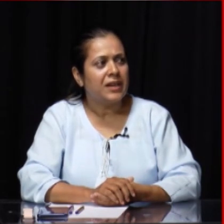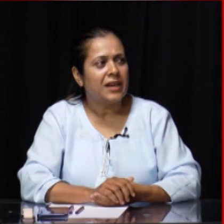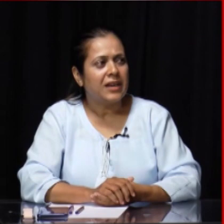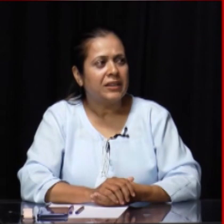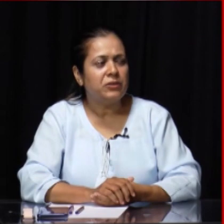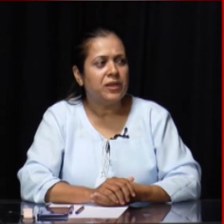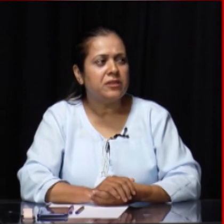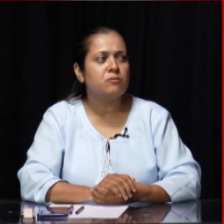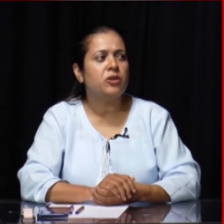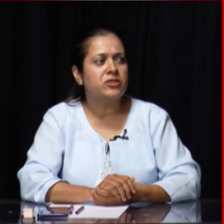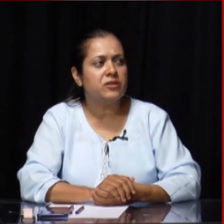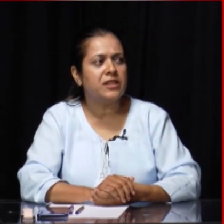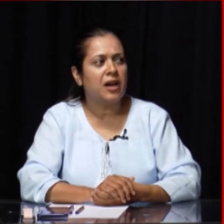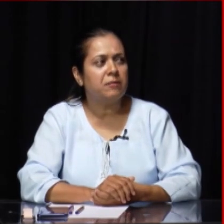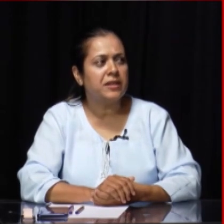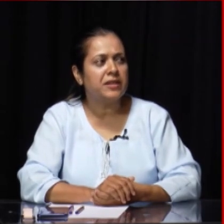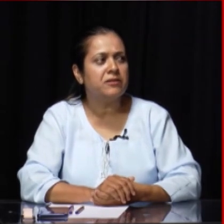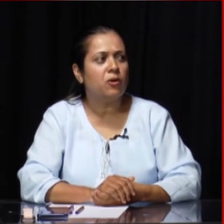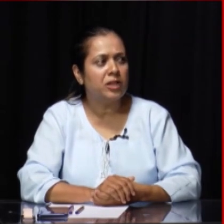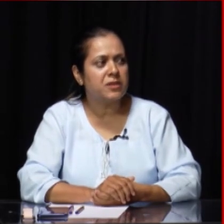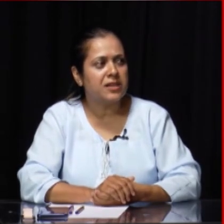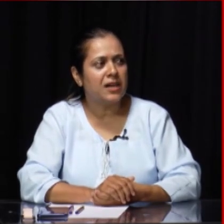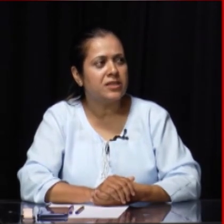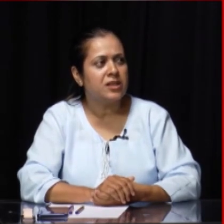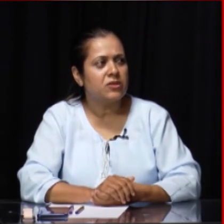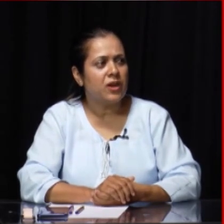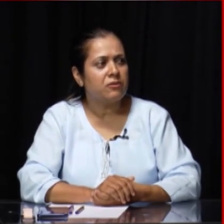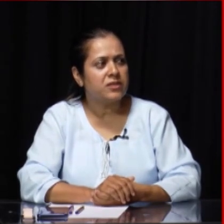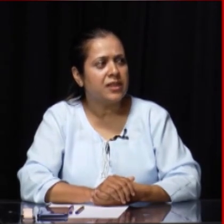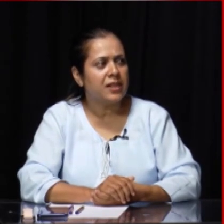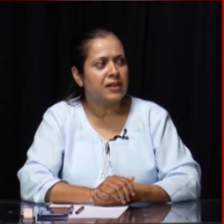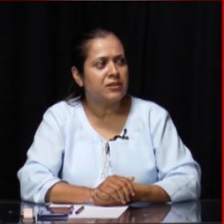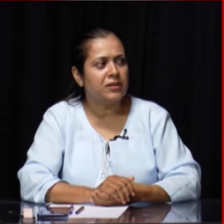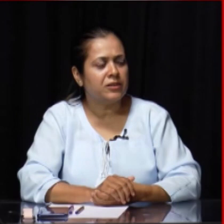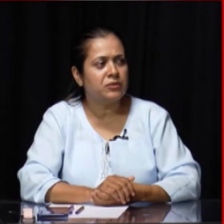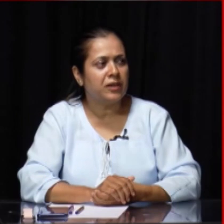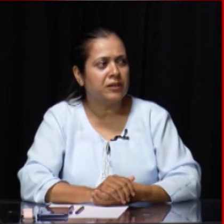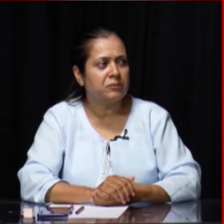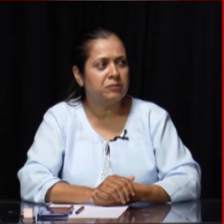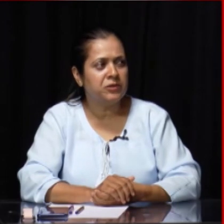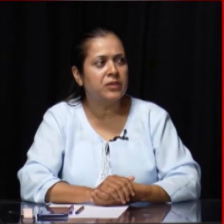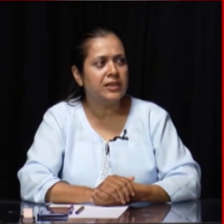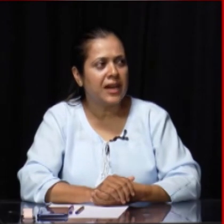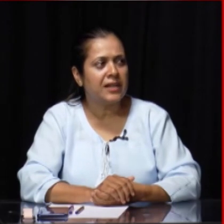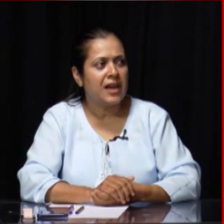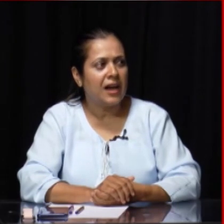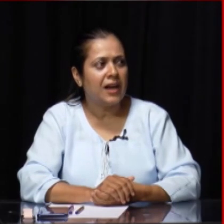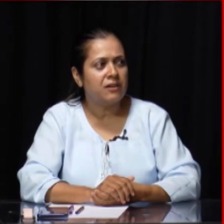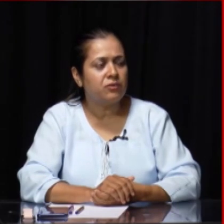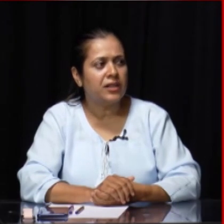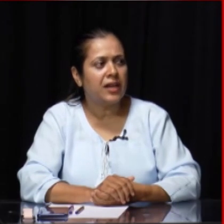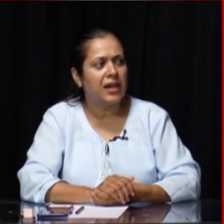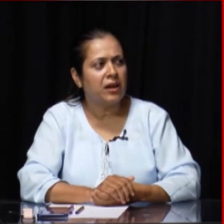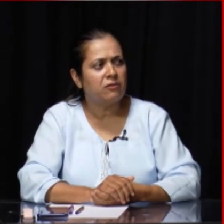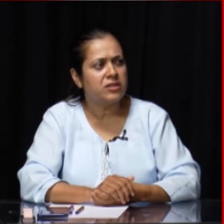so you know when the small children are being given oil massage, so I was done that during that